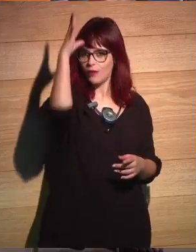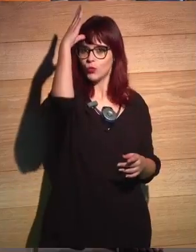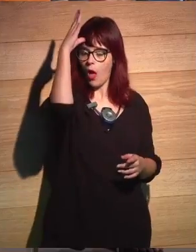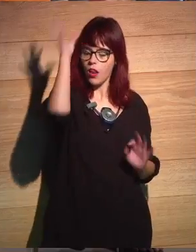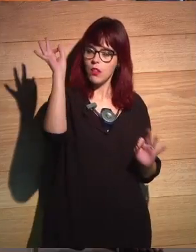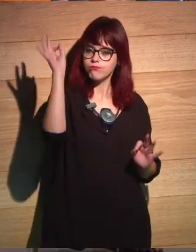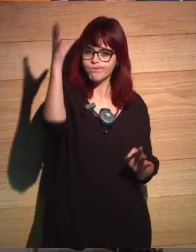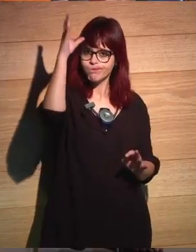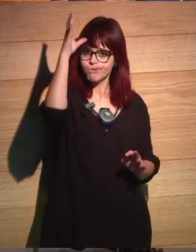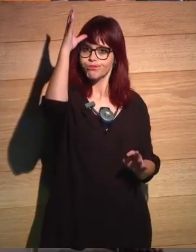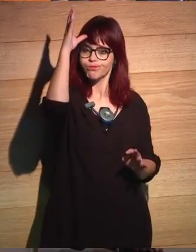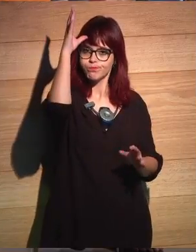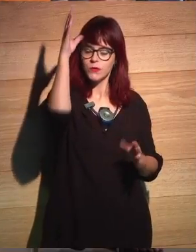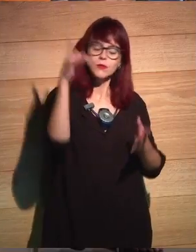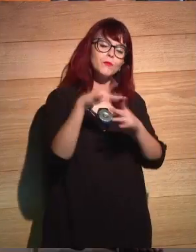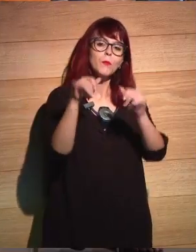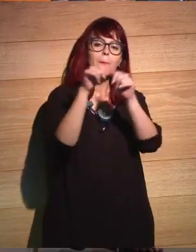write from an intellectual